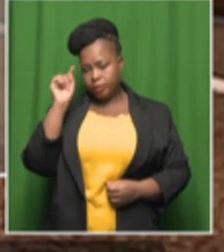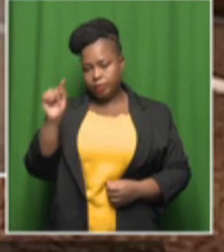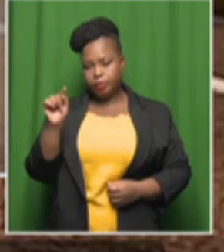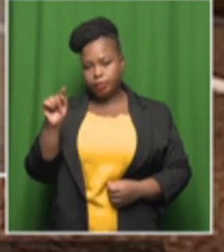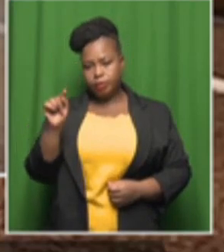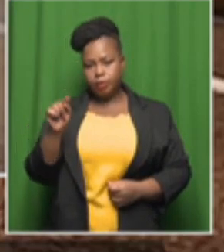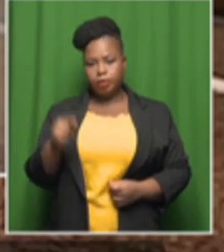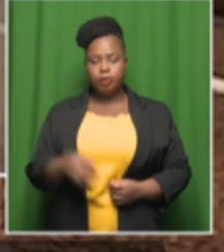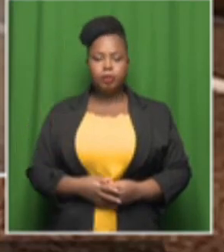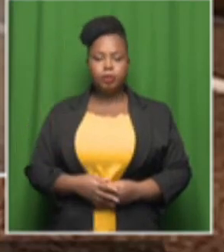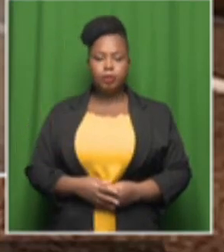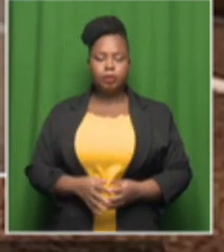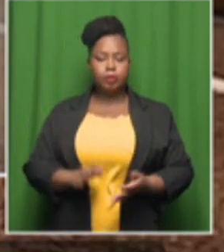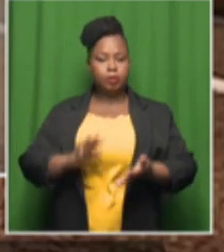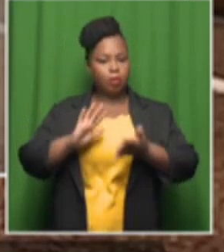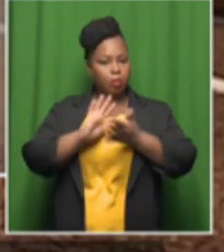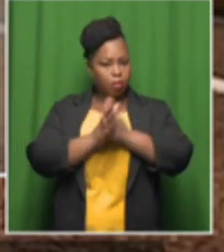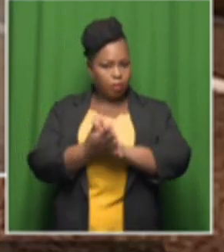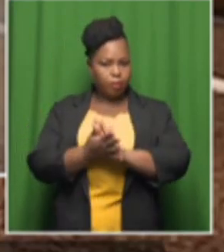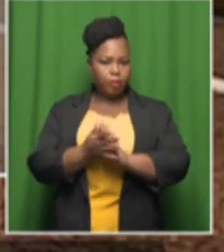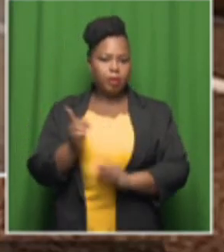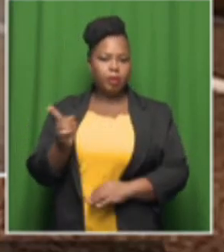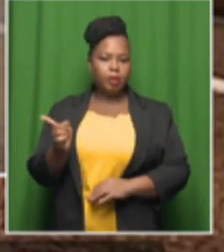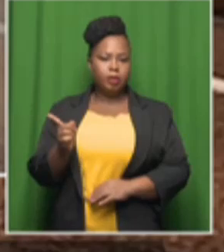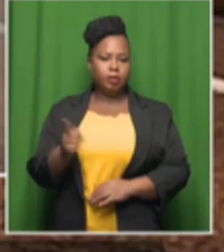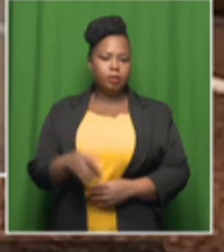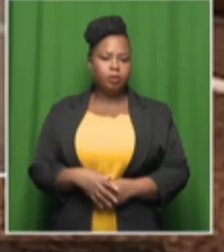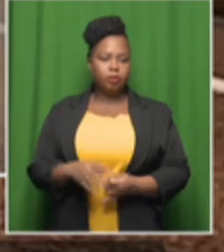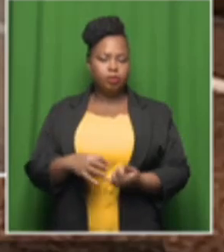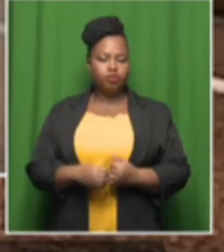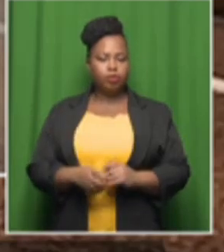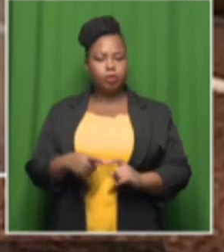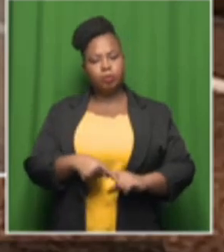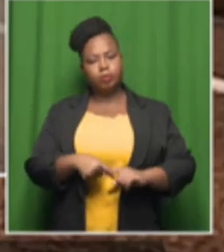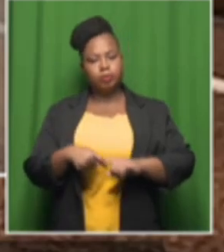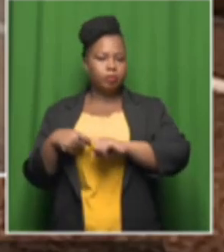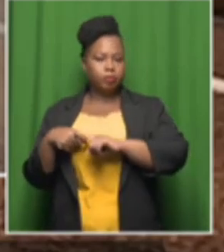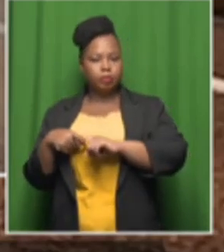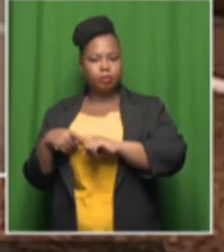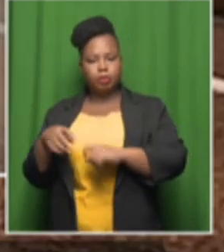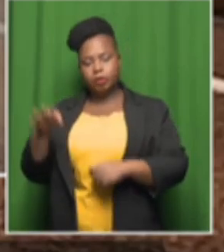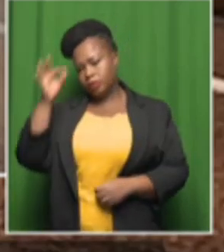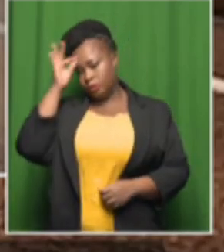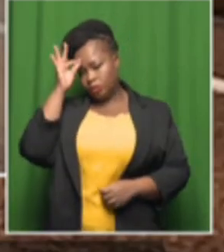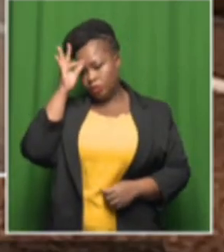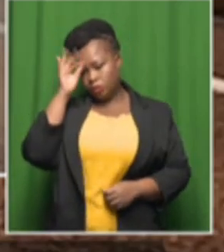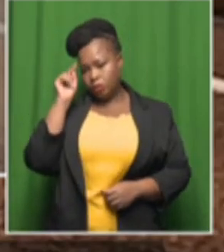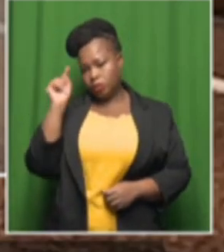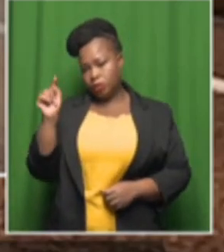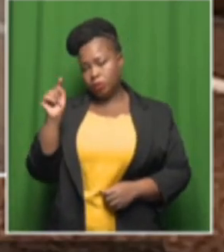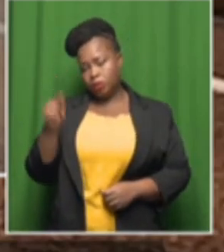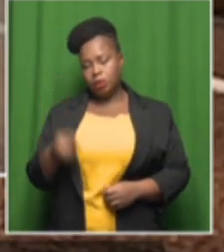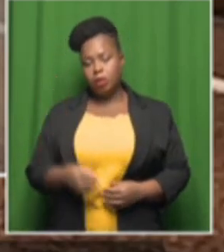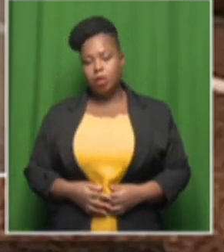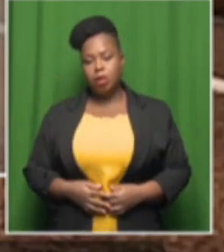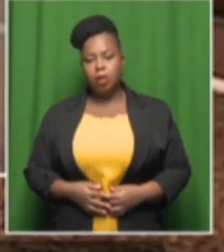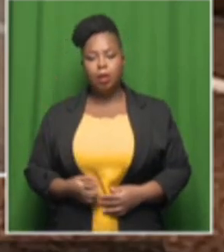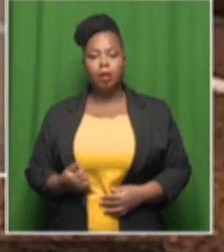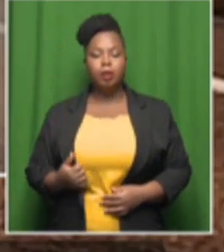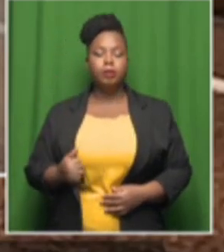caught in the damaged sort of tarmac, and that poor little bucket trying to pull that police van out of that mess is not having much joy. But